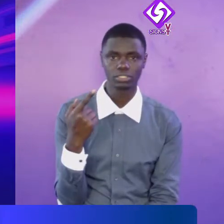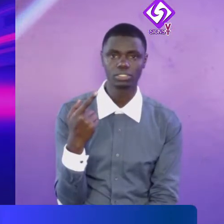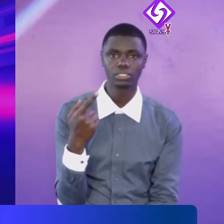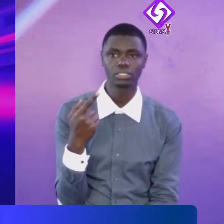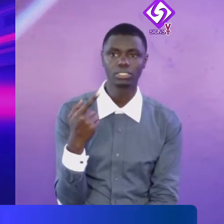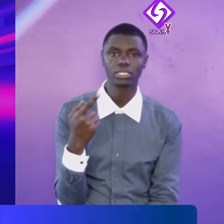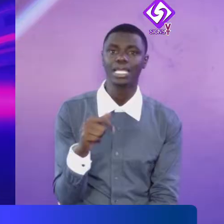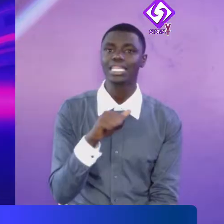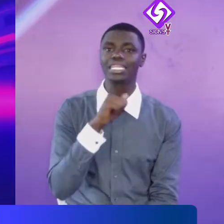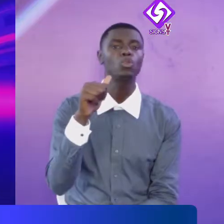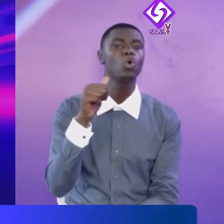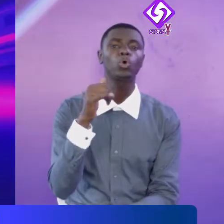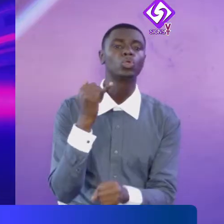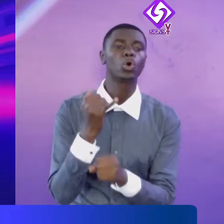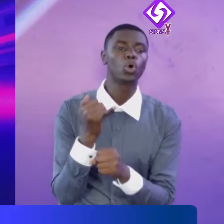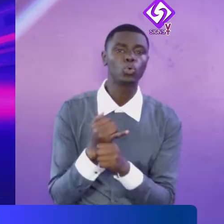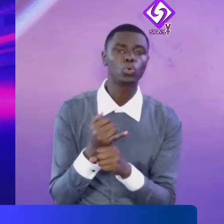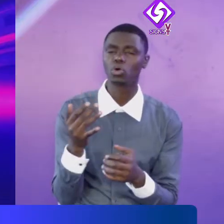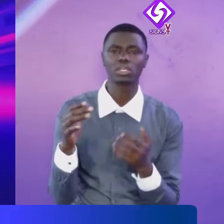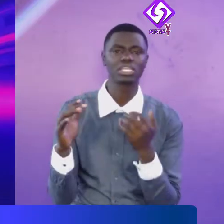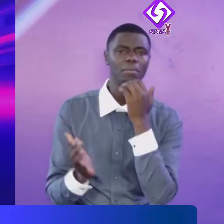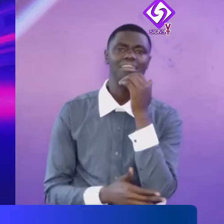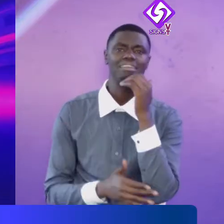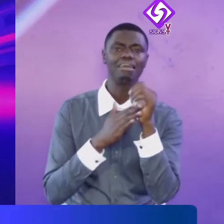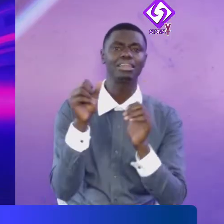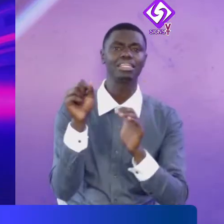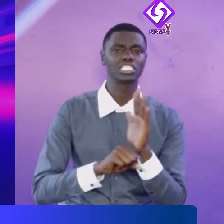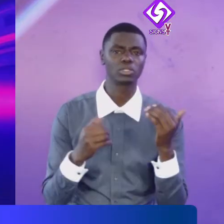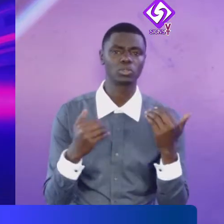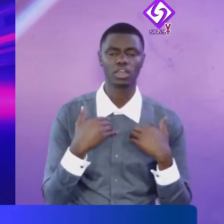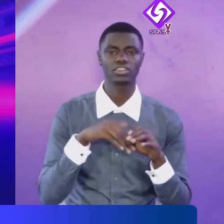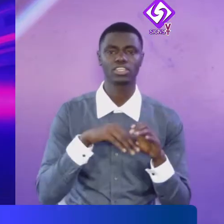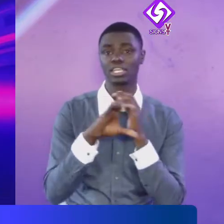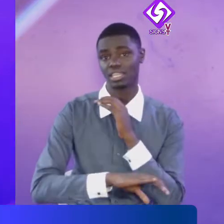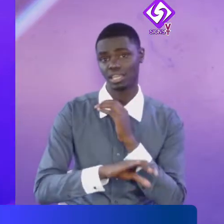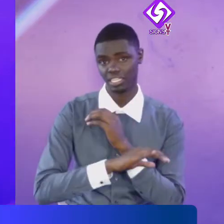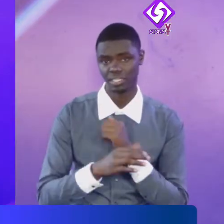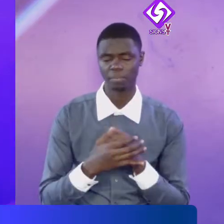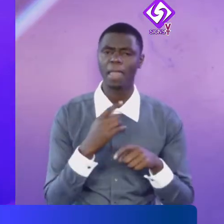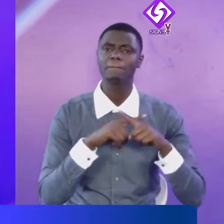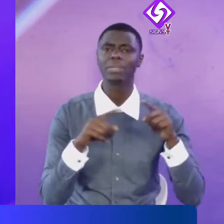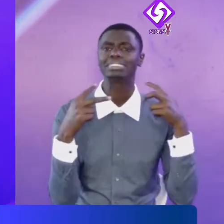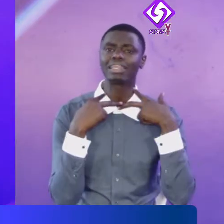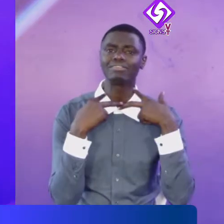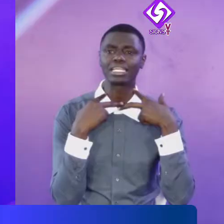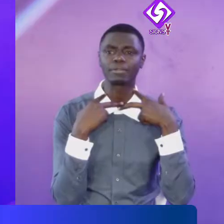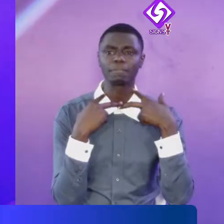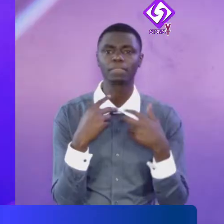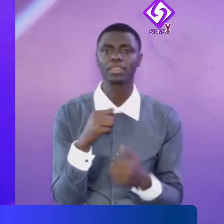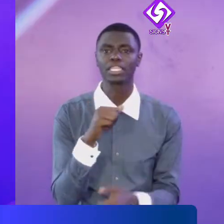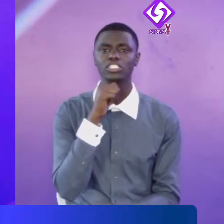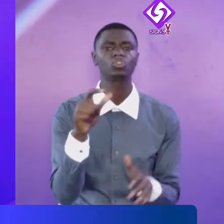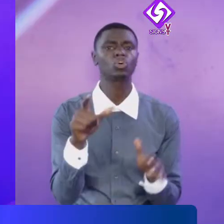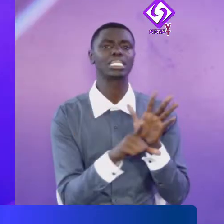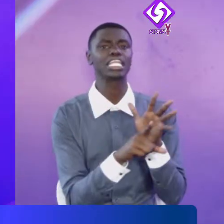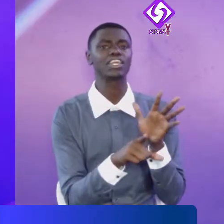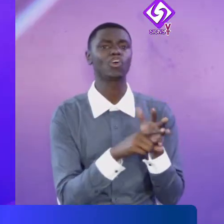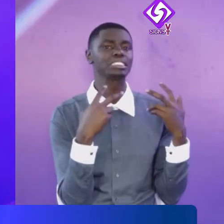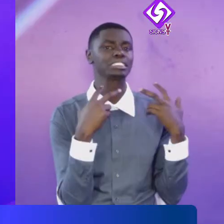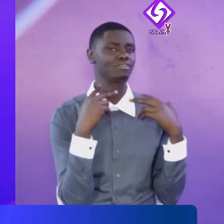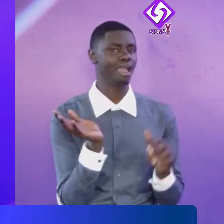so good or the bad leadership that we have in our country. But the slavery is not illegal slavery. We are talking